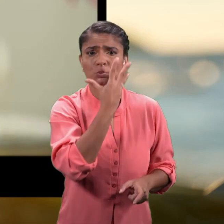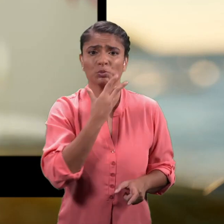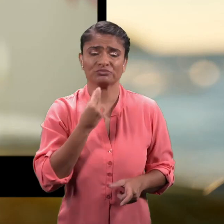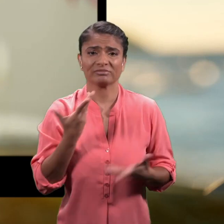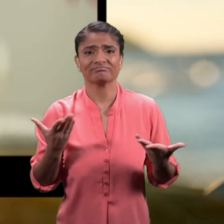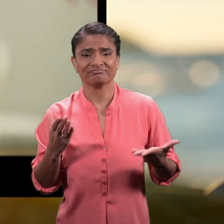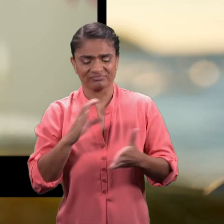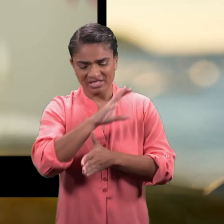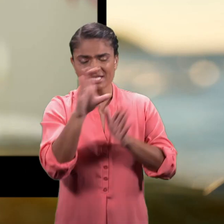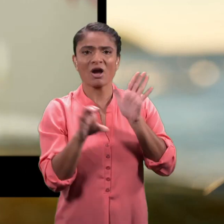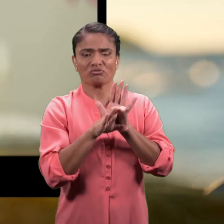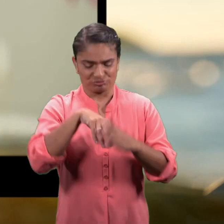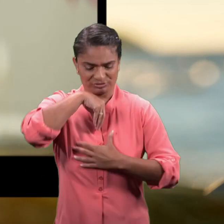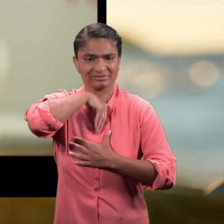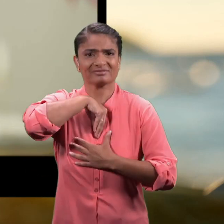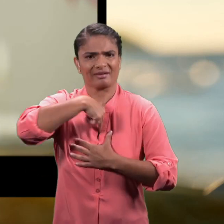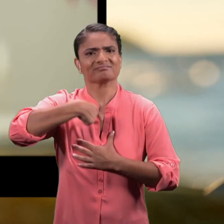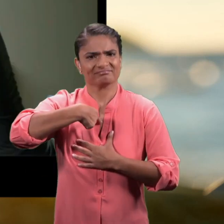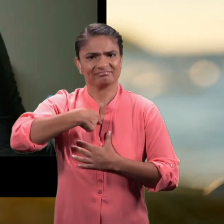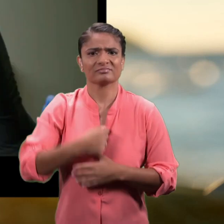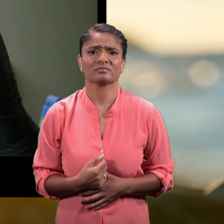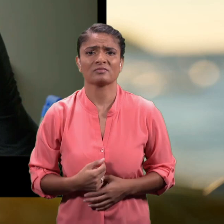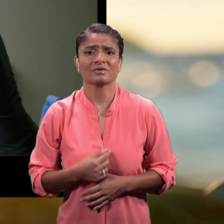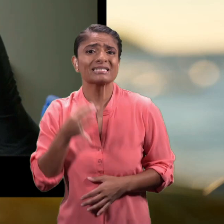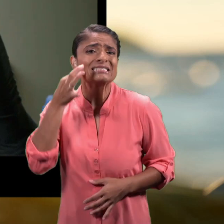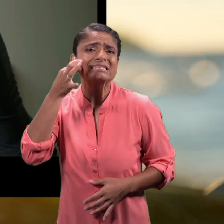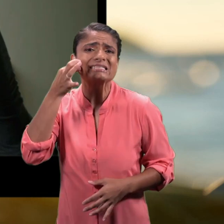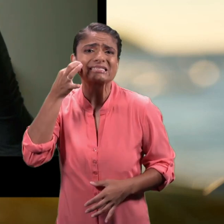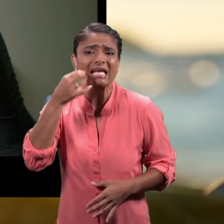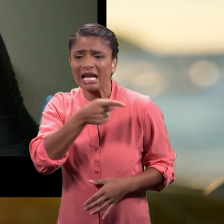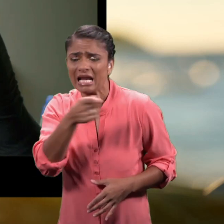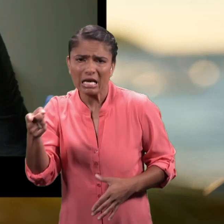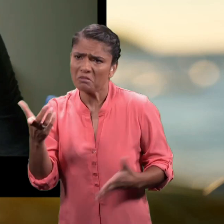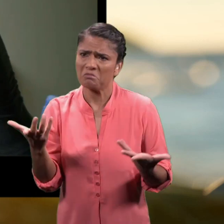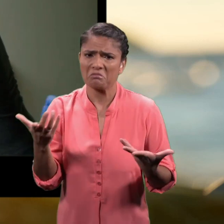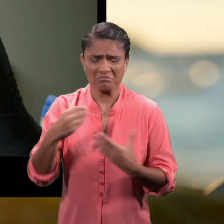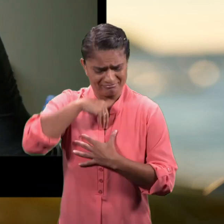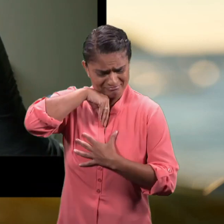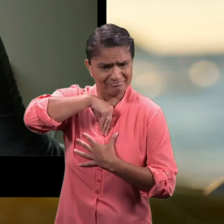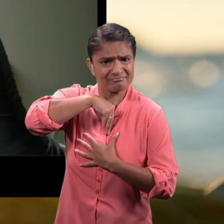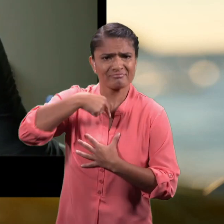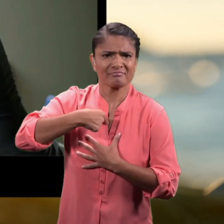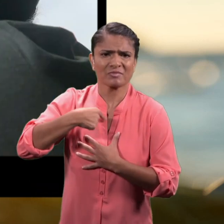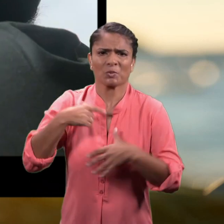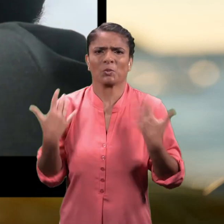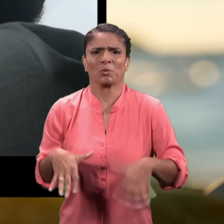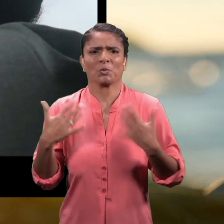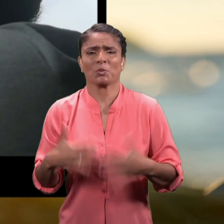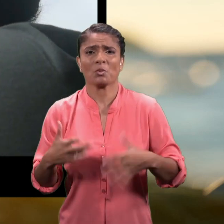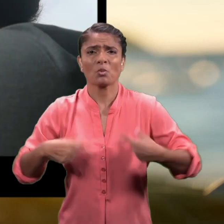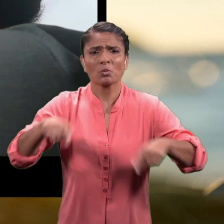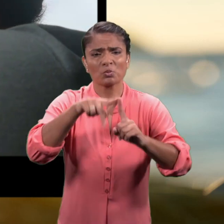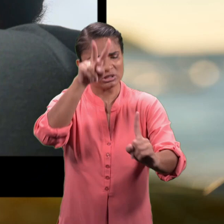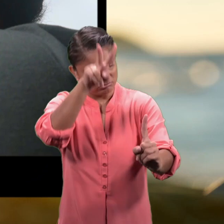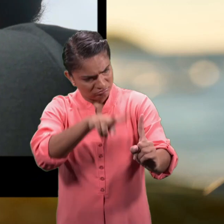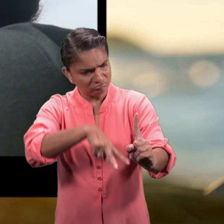beautiful is their character. I strongly believe that beauty is skin deep. You can't just